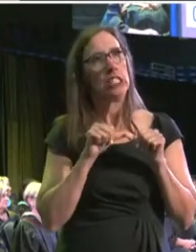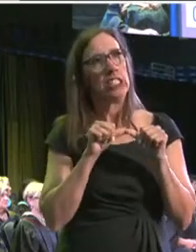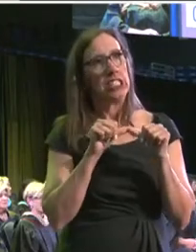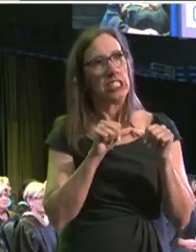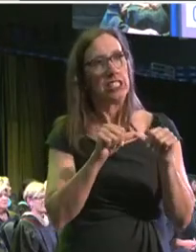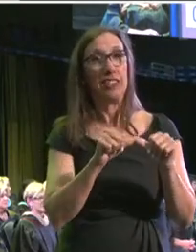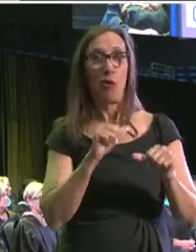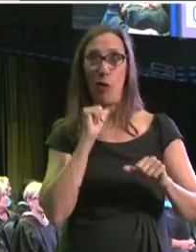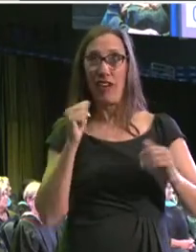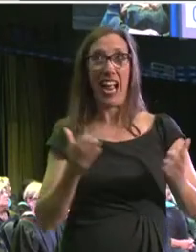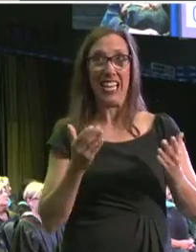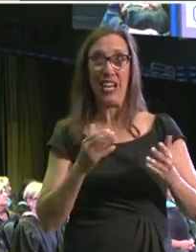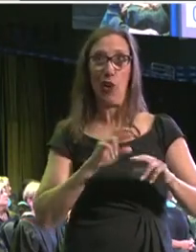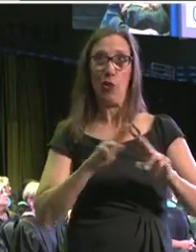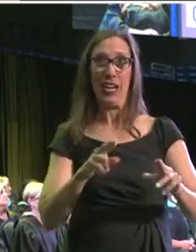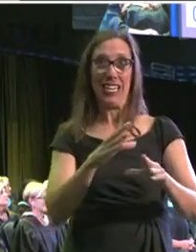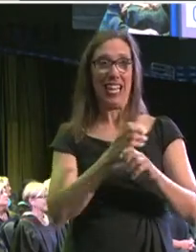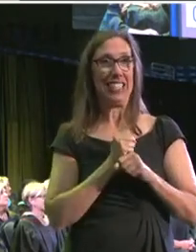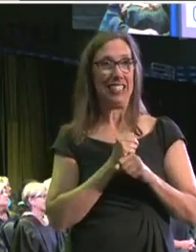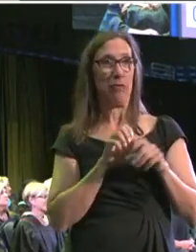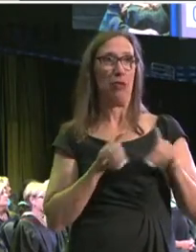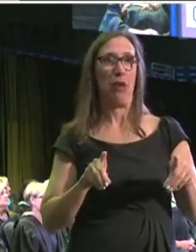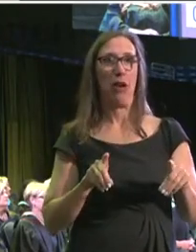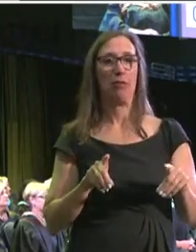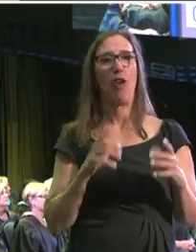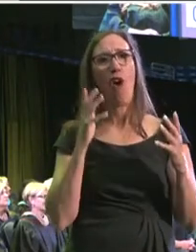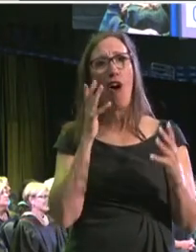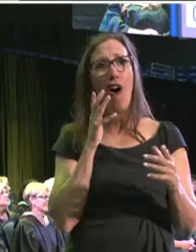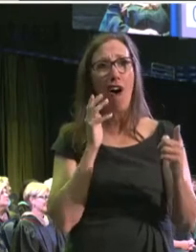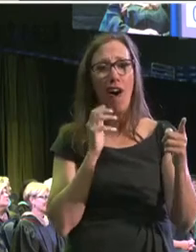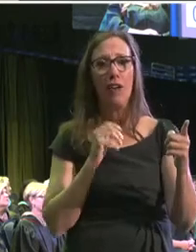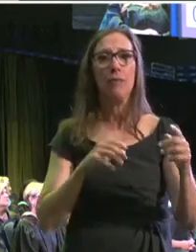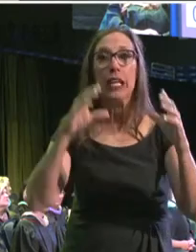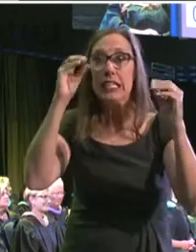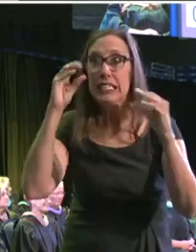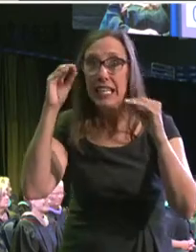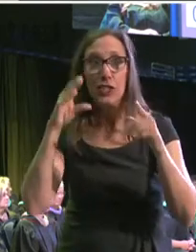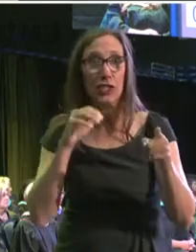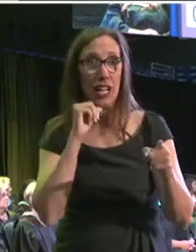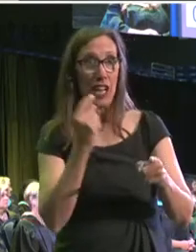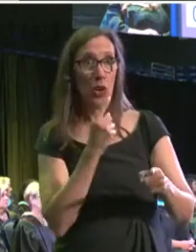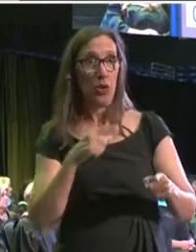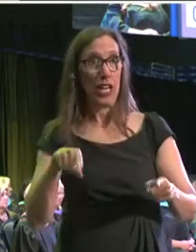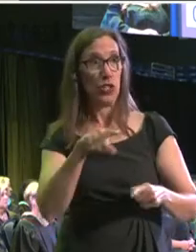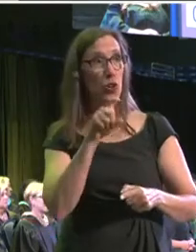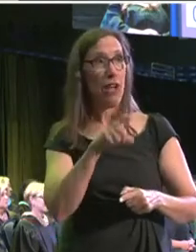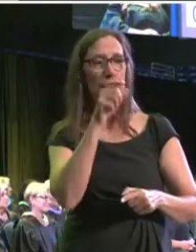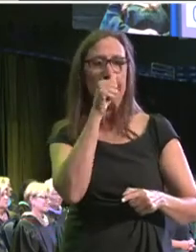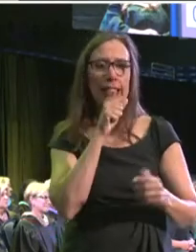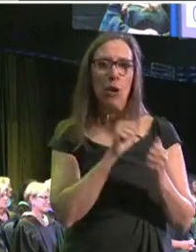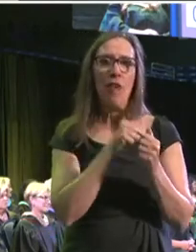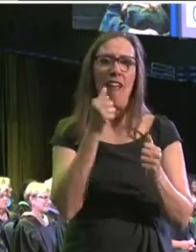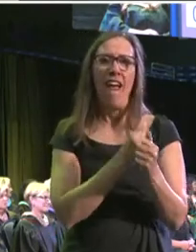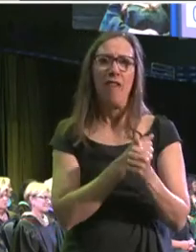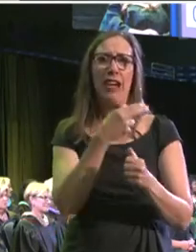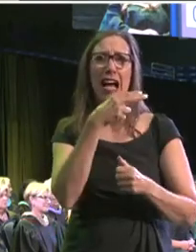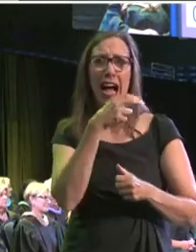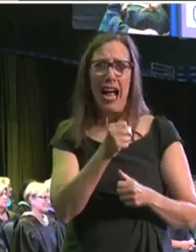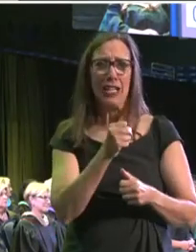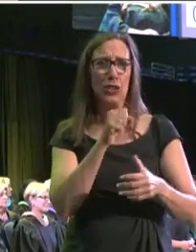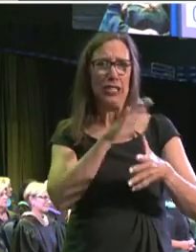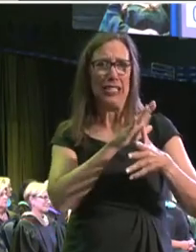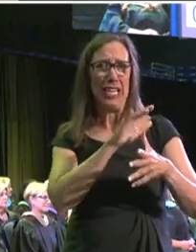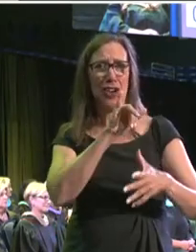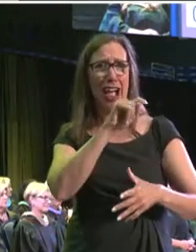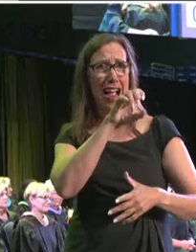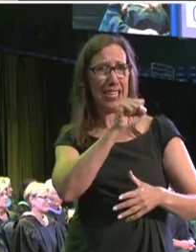we would not be here ready to accept our diplomas. Teachers, not only did you have to deal with every high schooler's case of senioritis